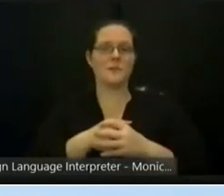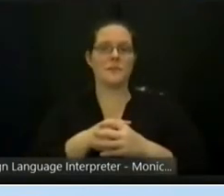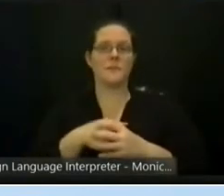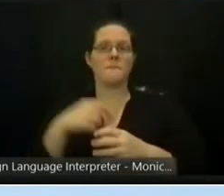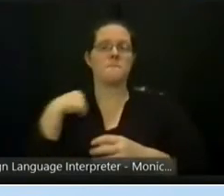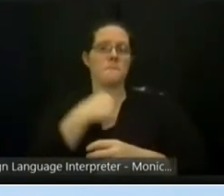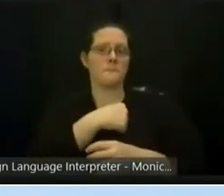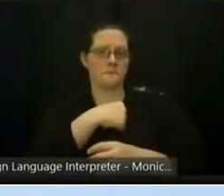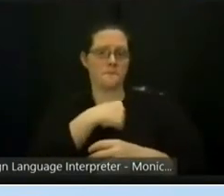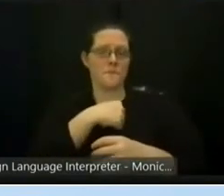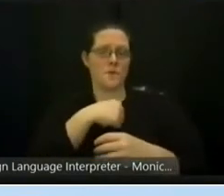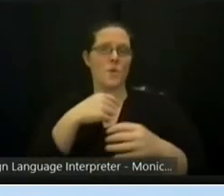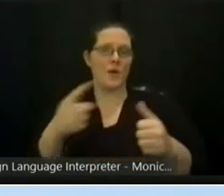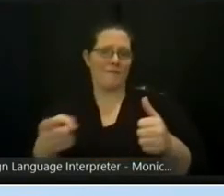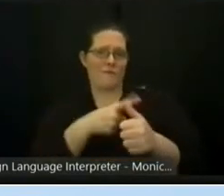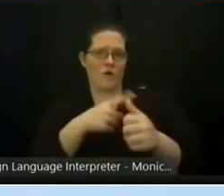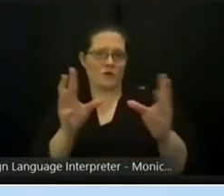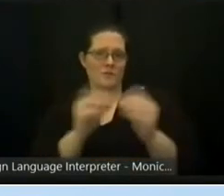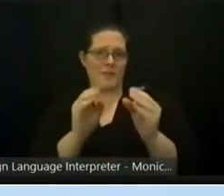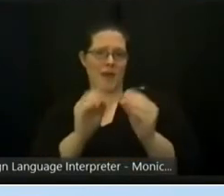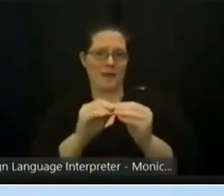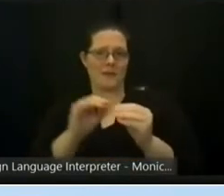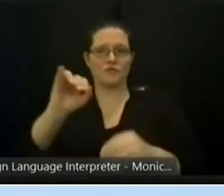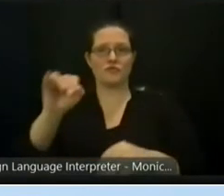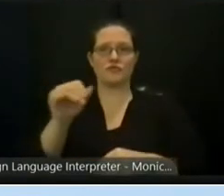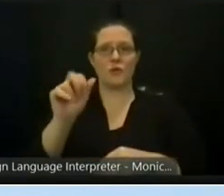January 4th, 2021.